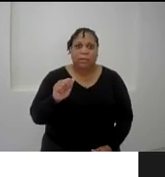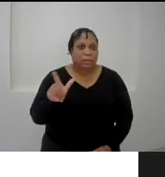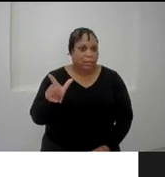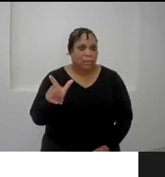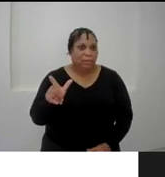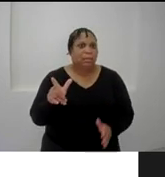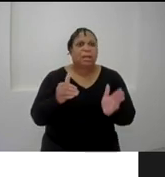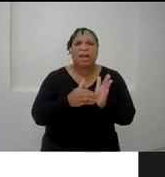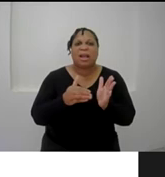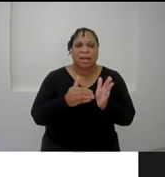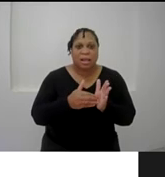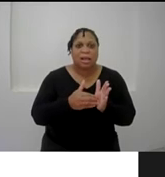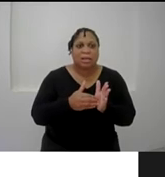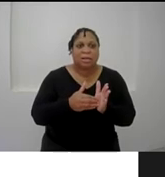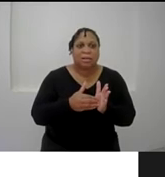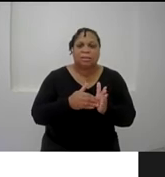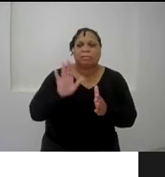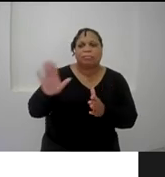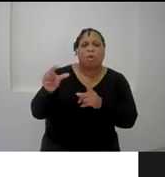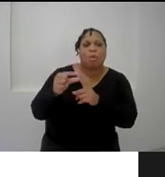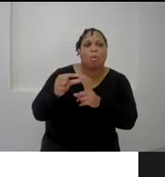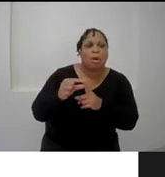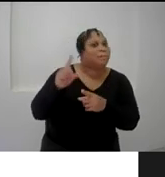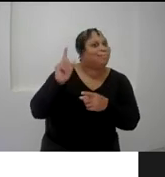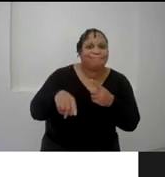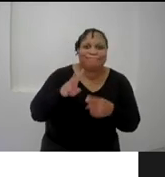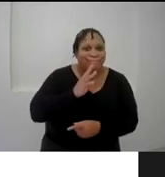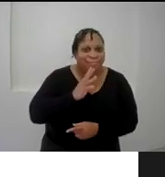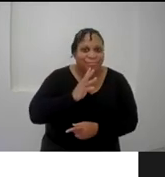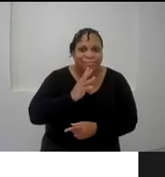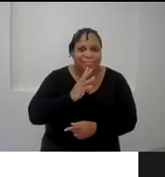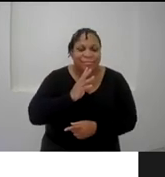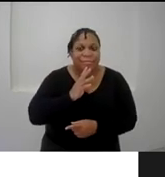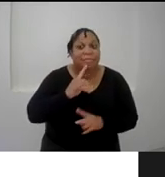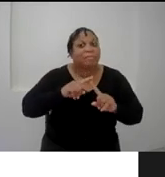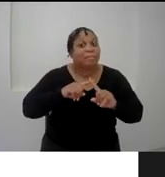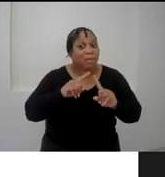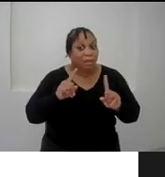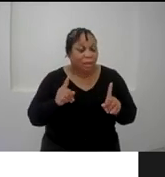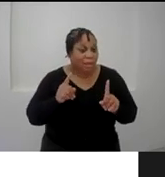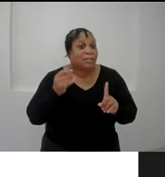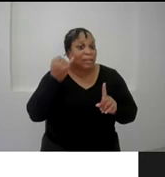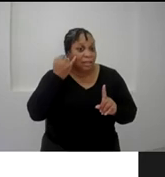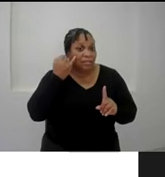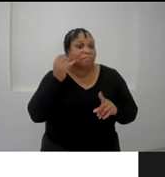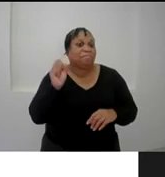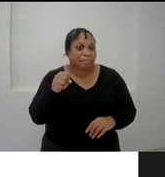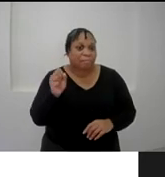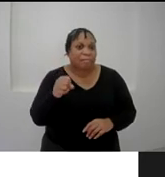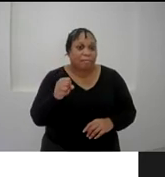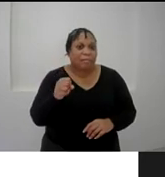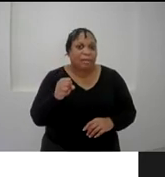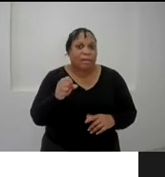again, these are said in her words, she actually can't speak, but if she did, these would